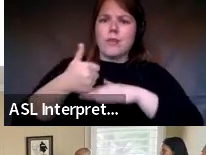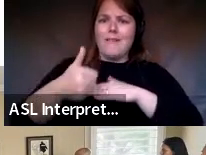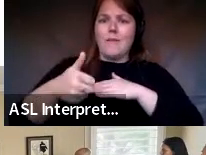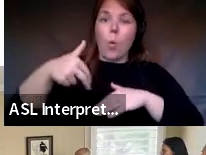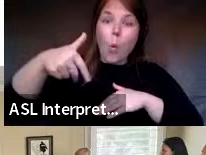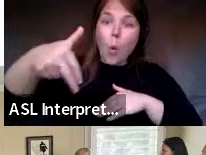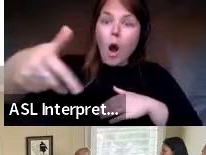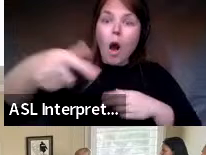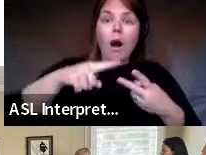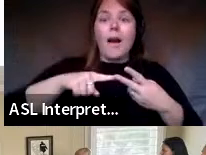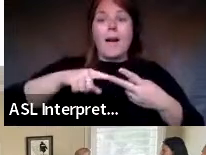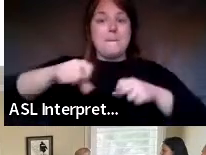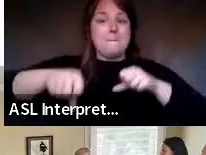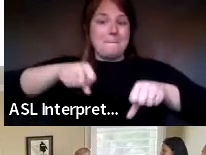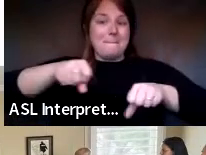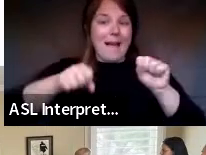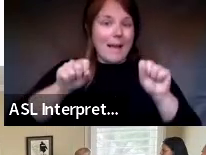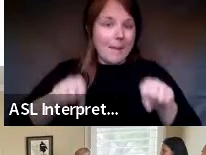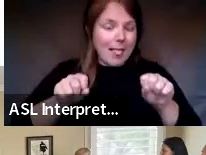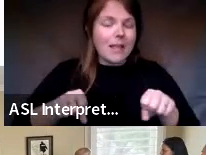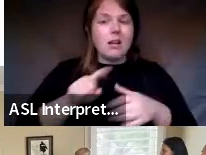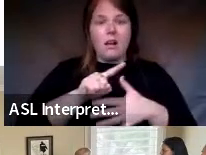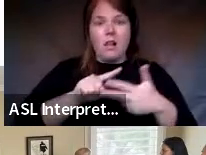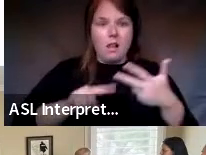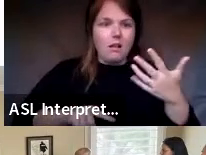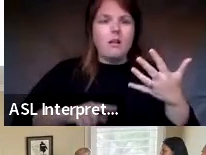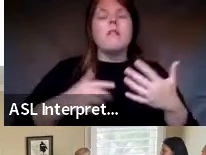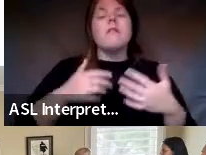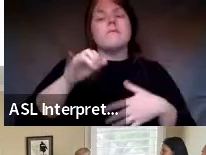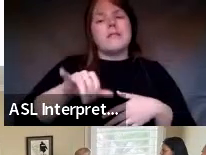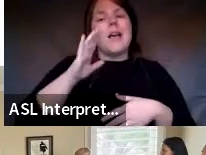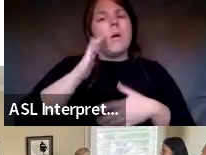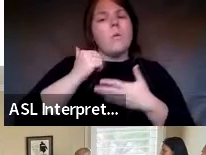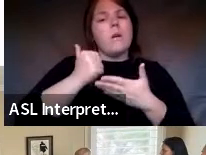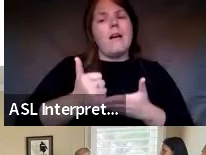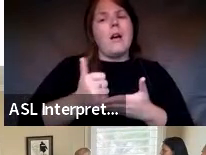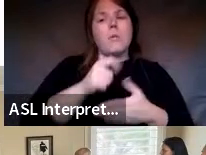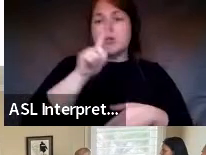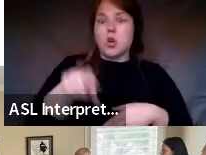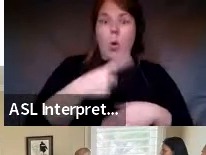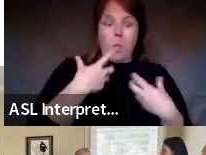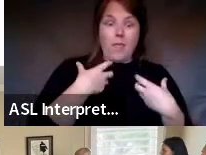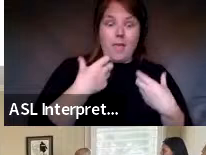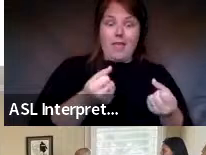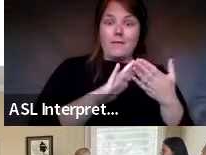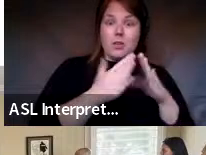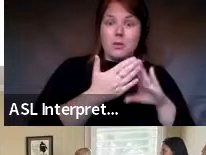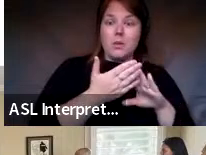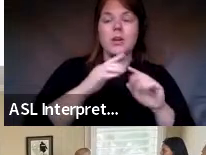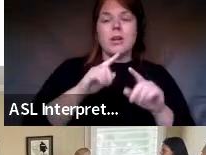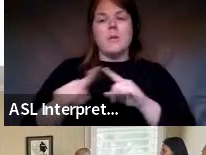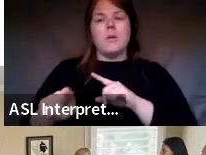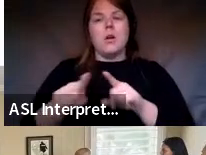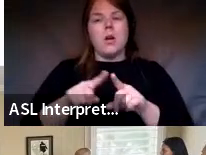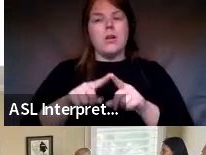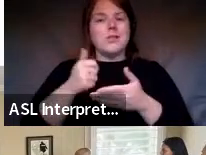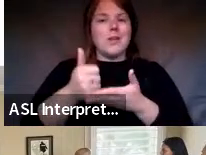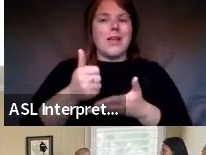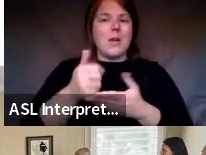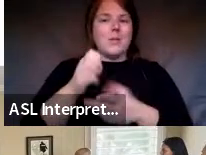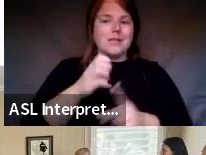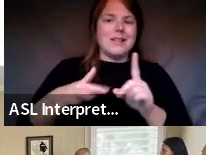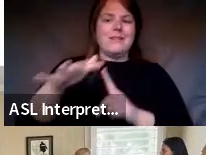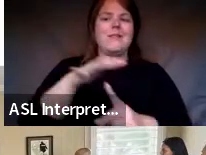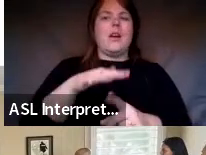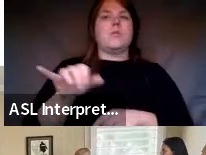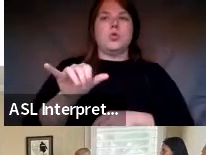walkability and bikeability, and which helps not just the health of the community, and also helps the environment